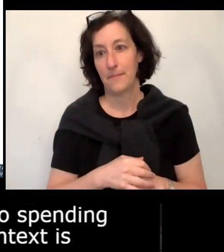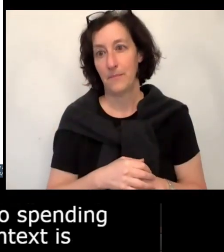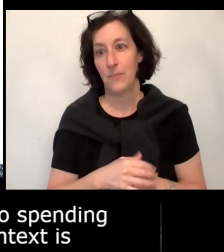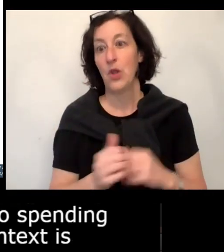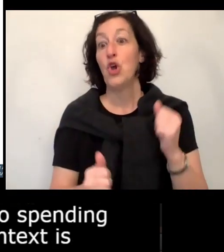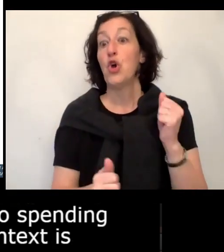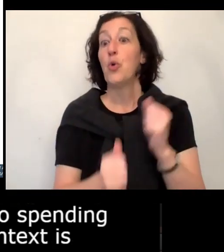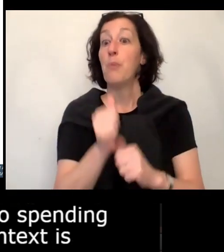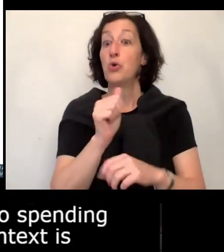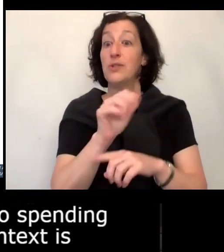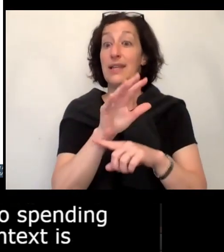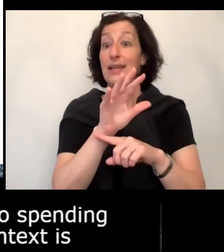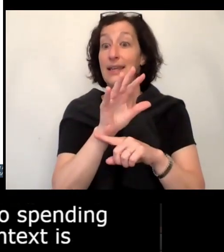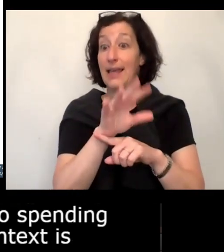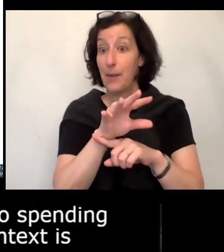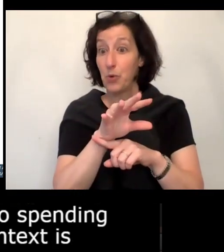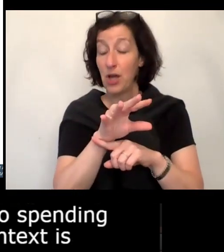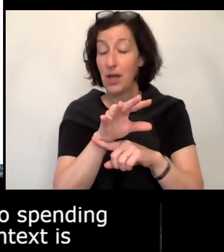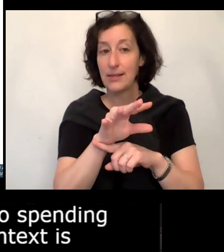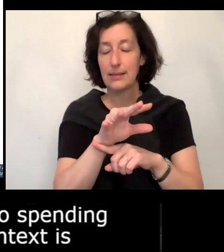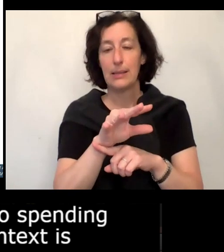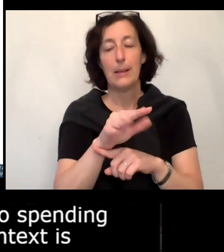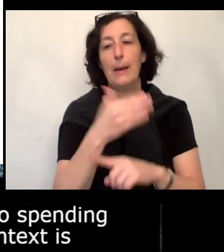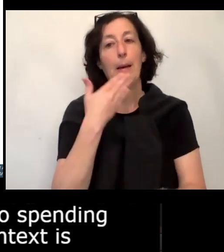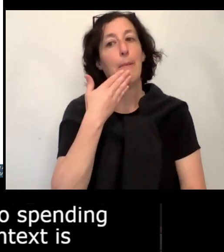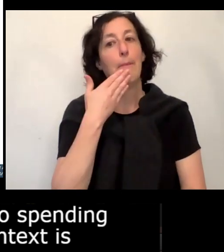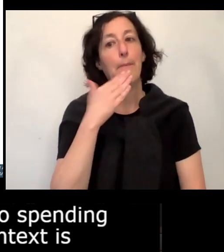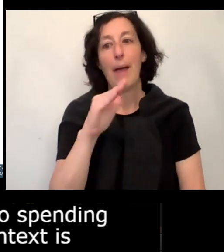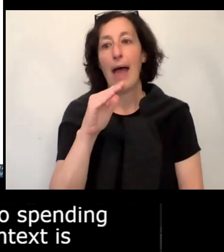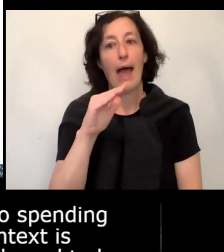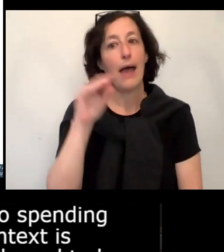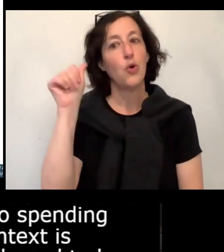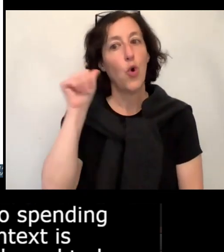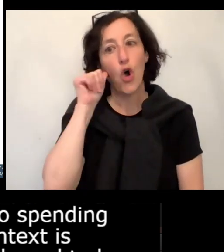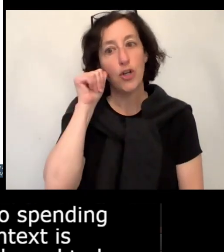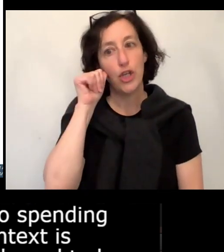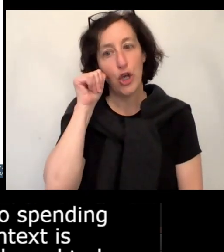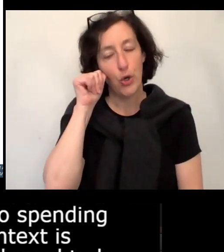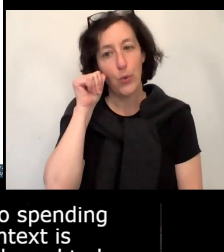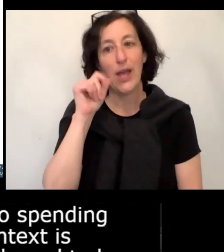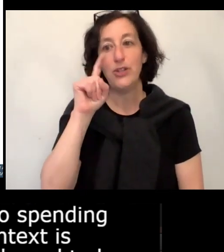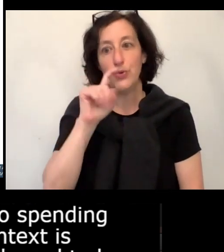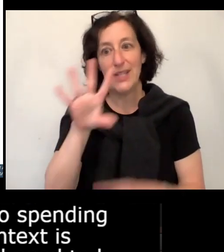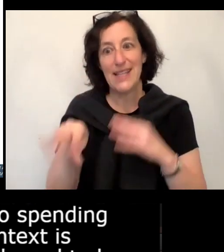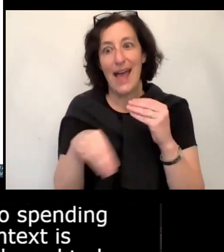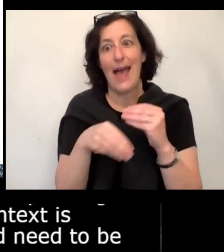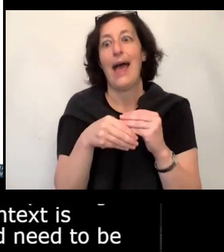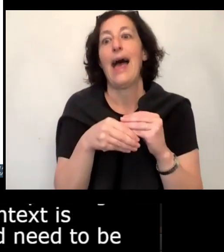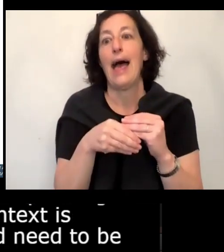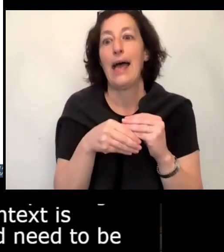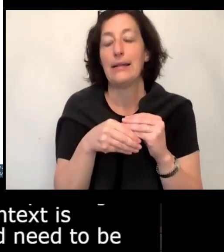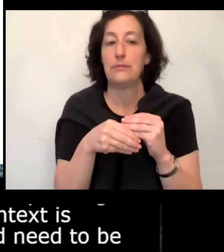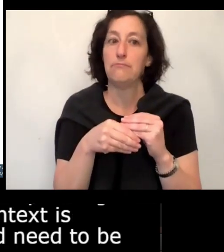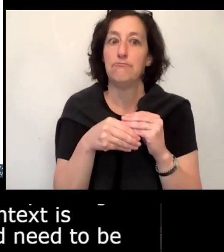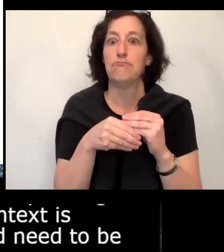have poor audio and need to be supplemented with an additional microphone